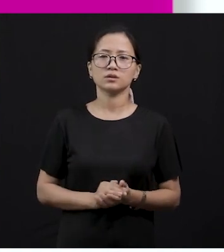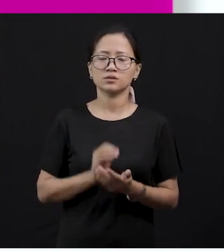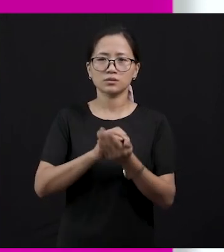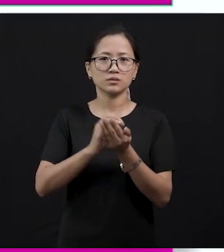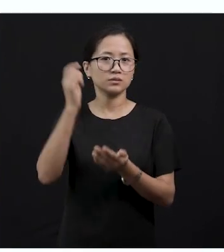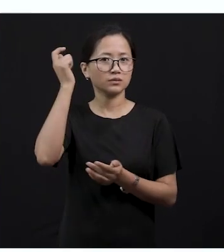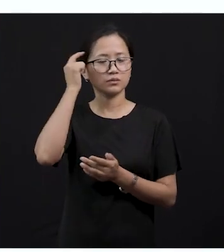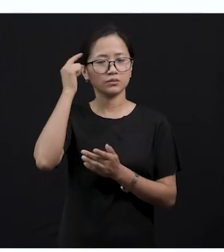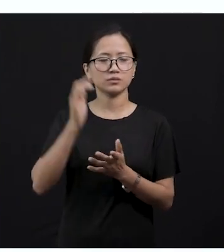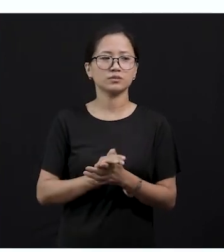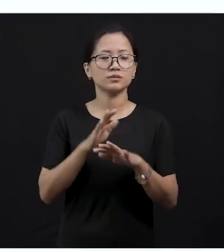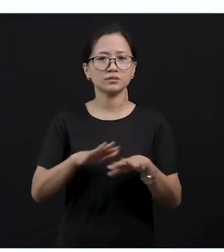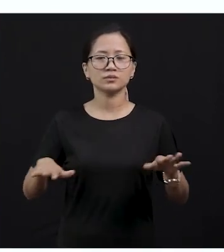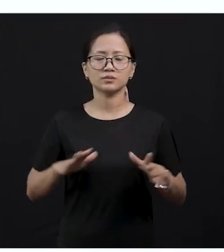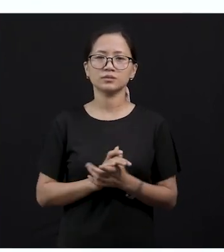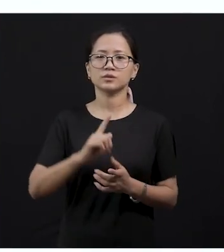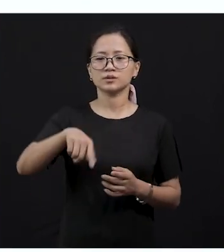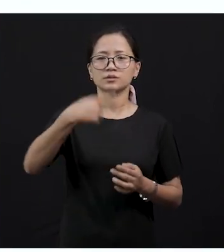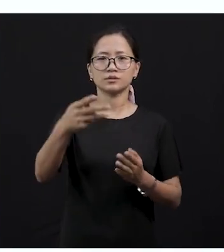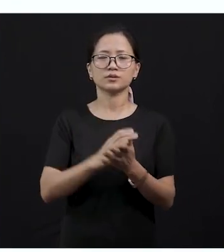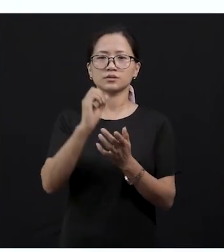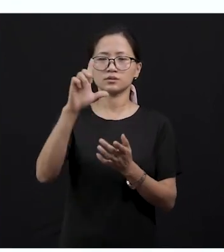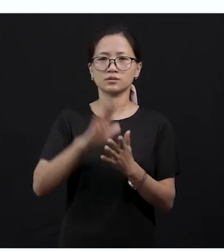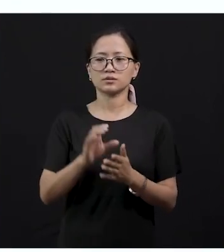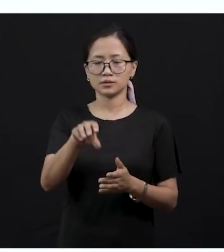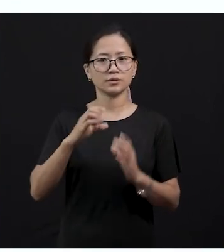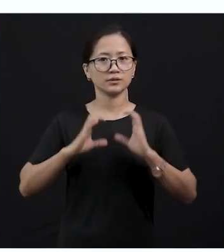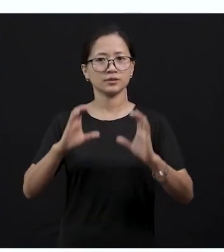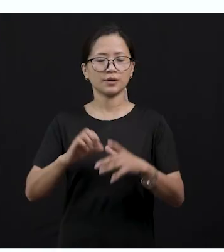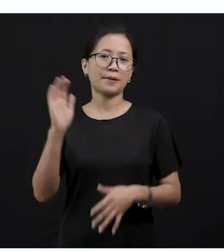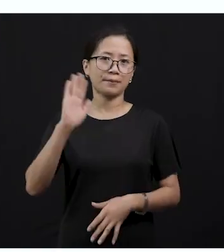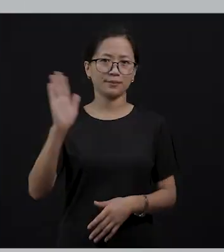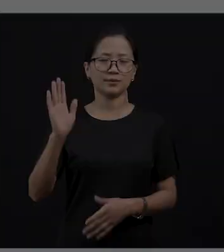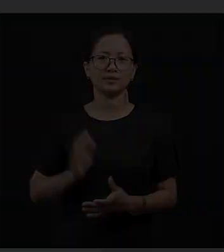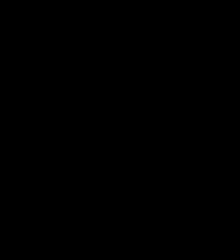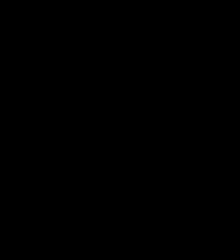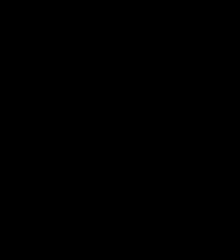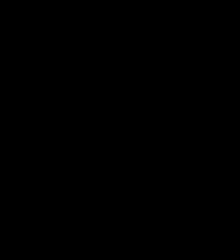all these things in mind, students. And until the next class, you take care and bye-bye.